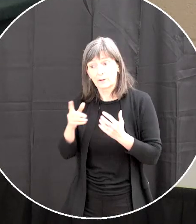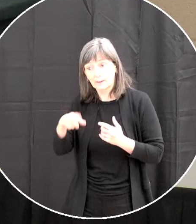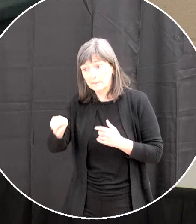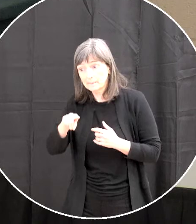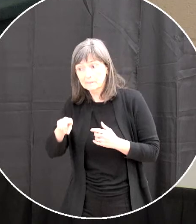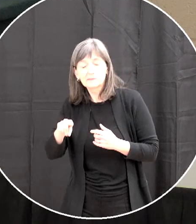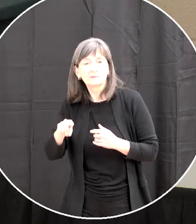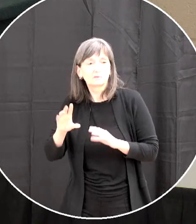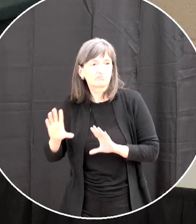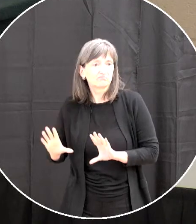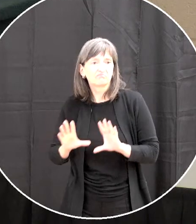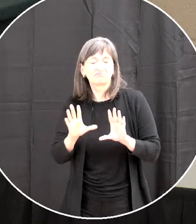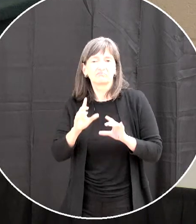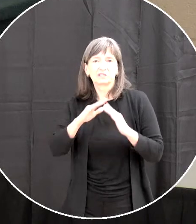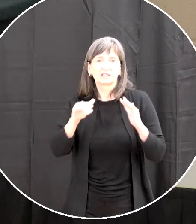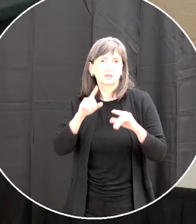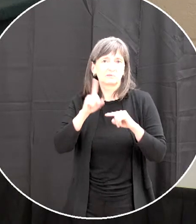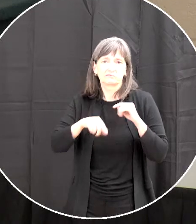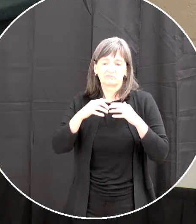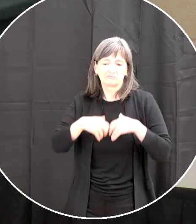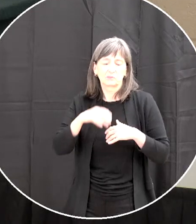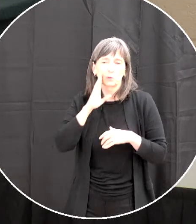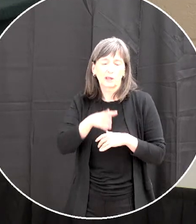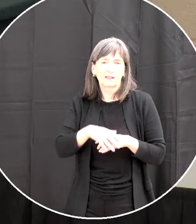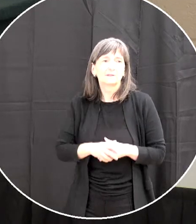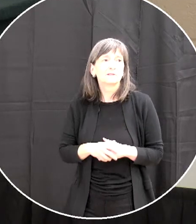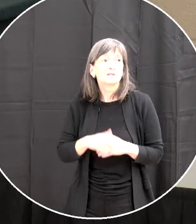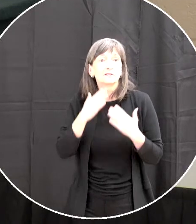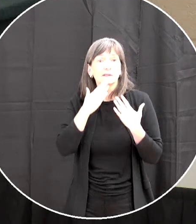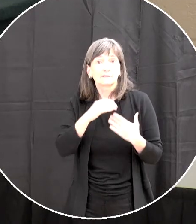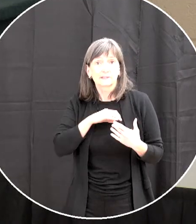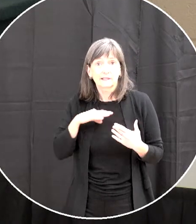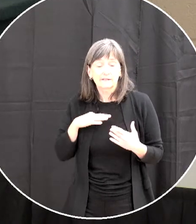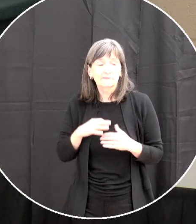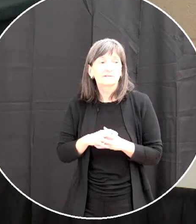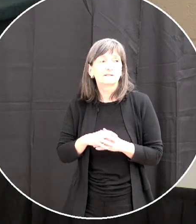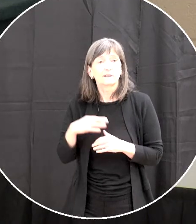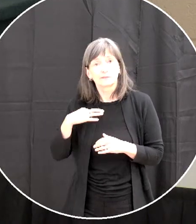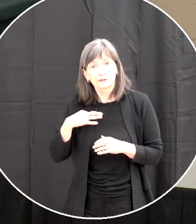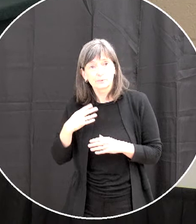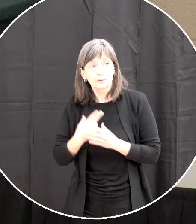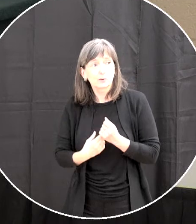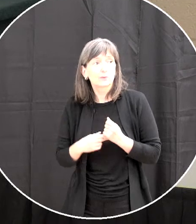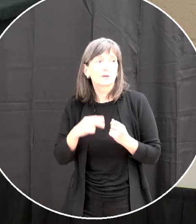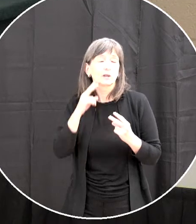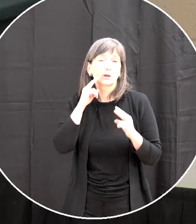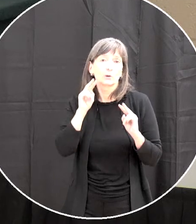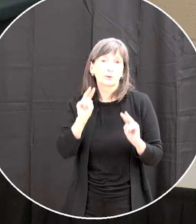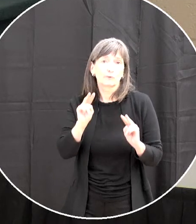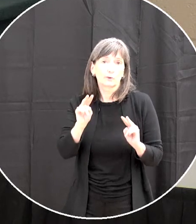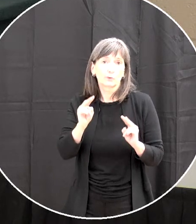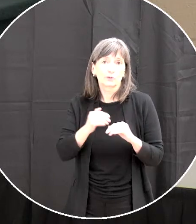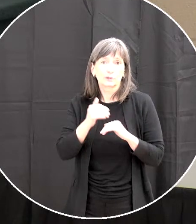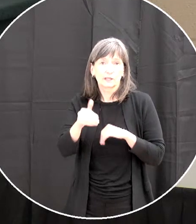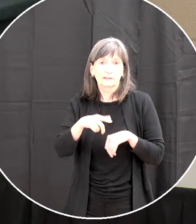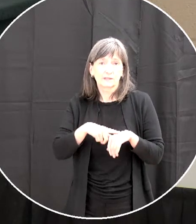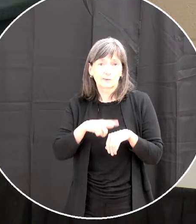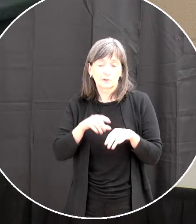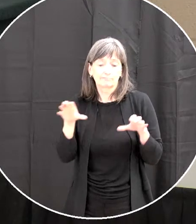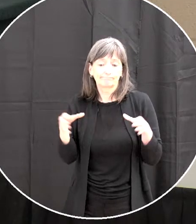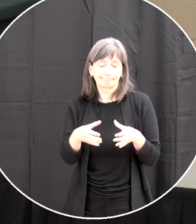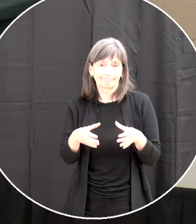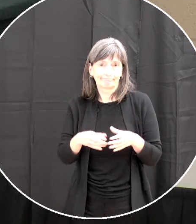make the systems work. So thank you very much to our staff again, and look forward to our next opportunity to get